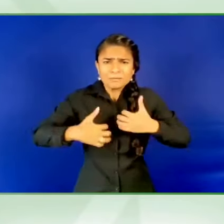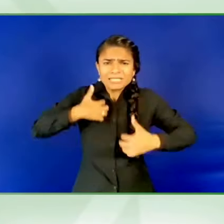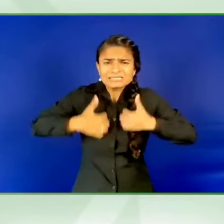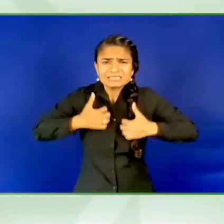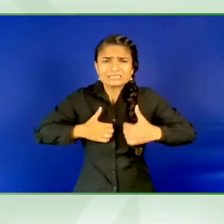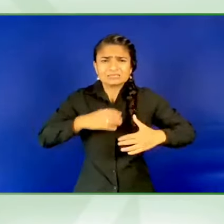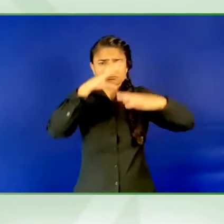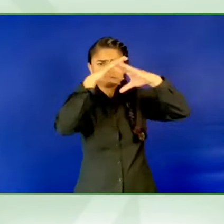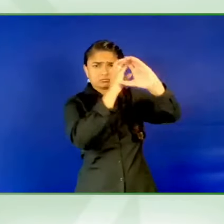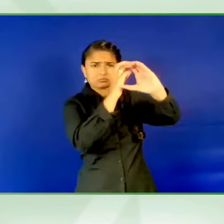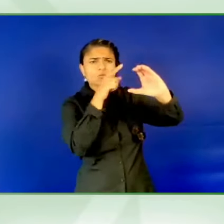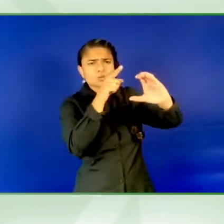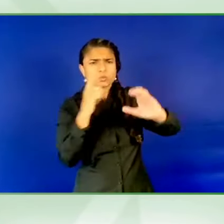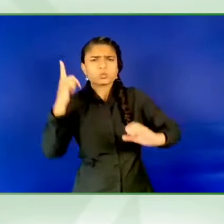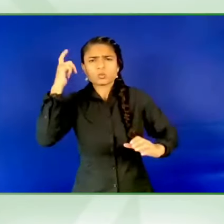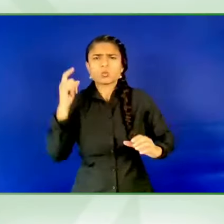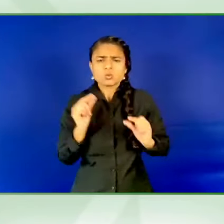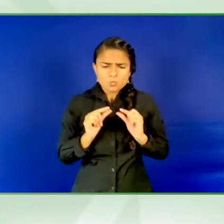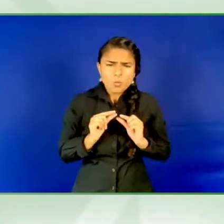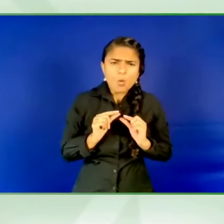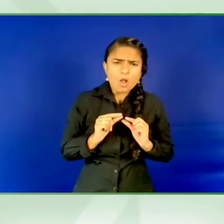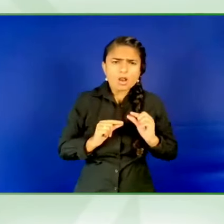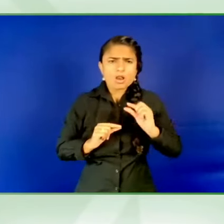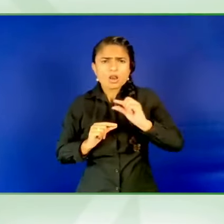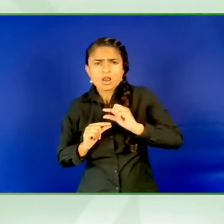lot of information that